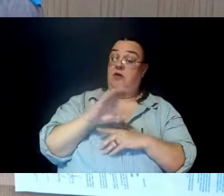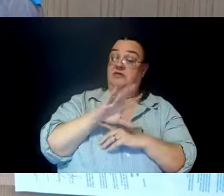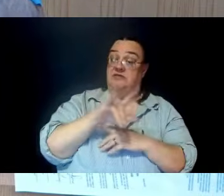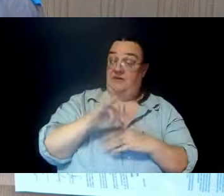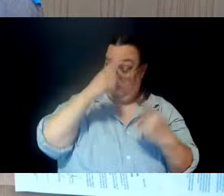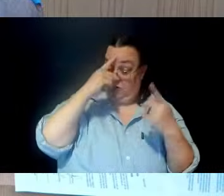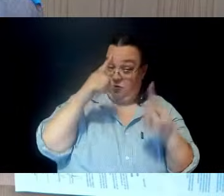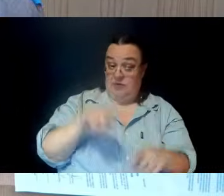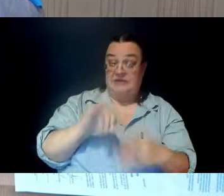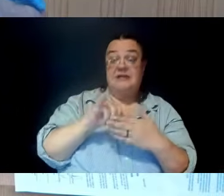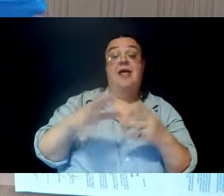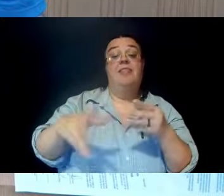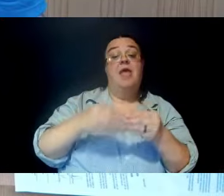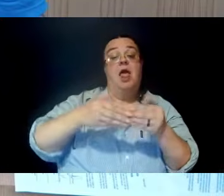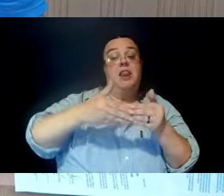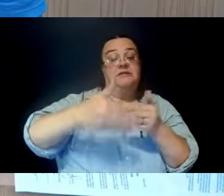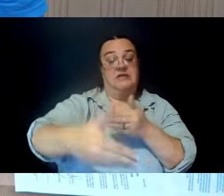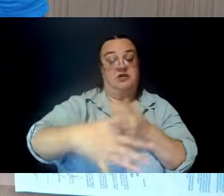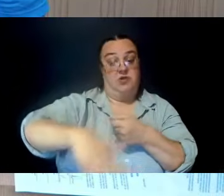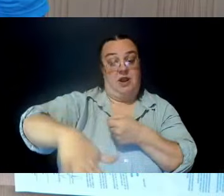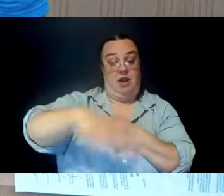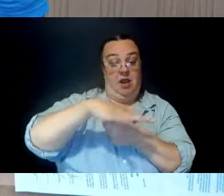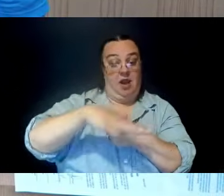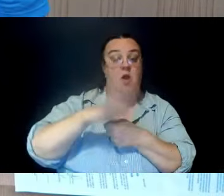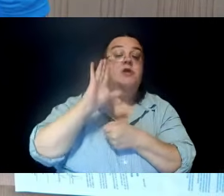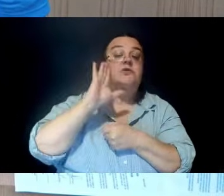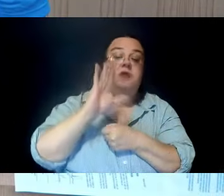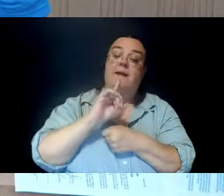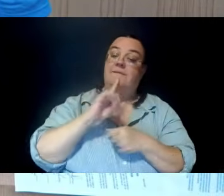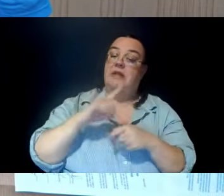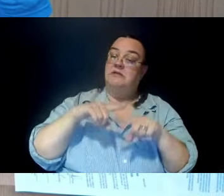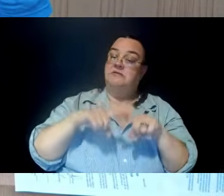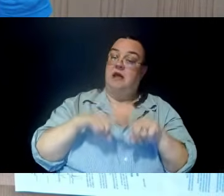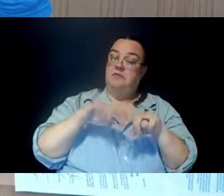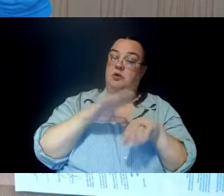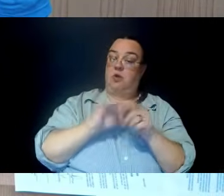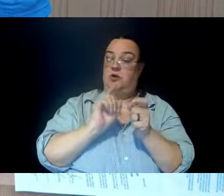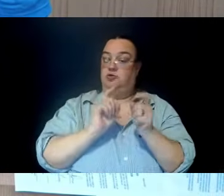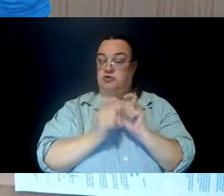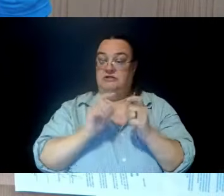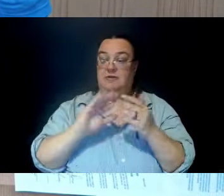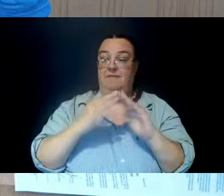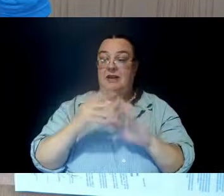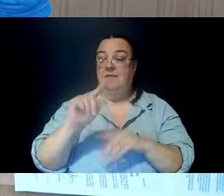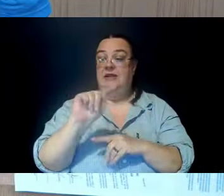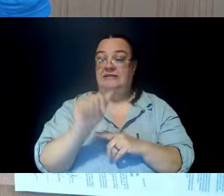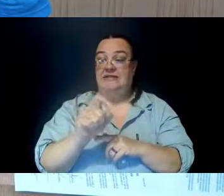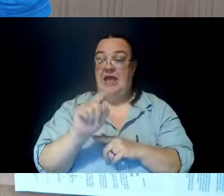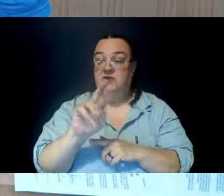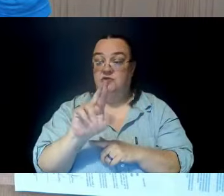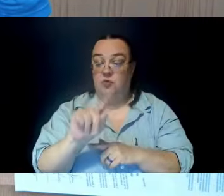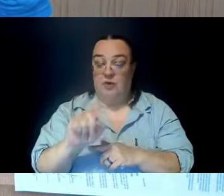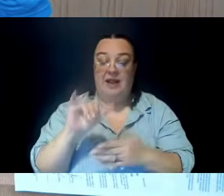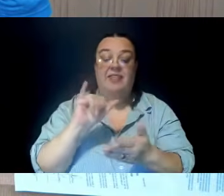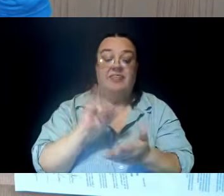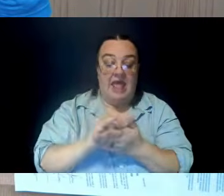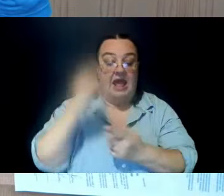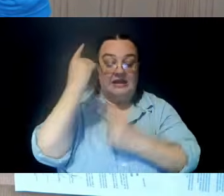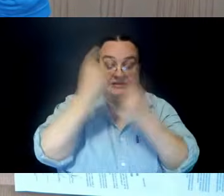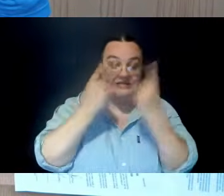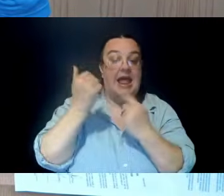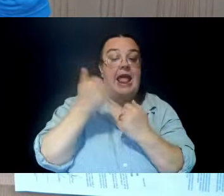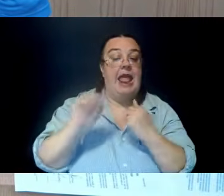the annexation area shall be subject to an adjusted municipal tax rate that takes into account any